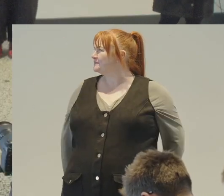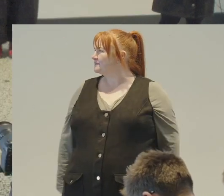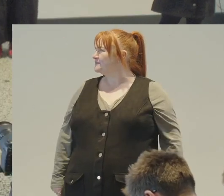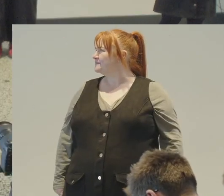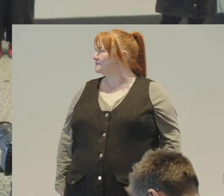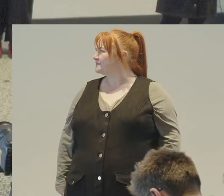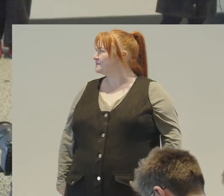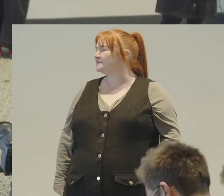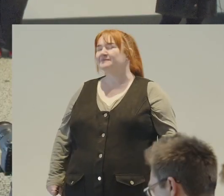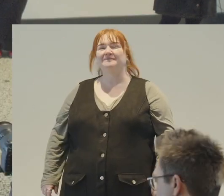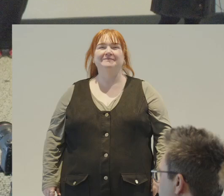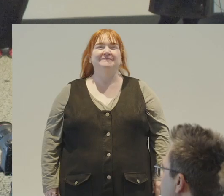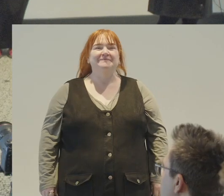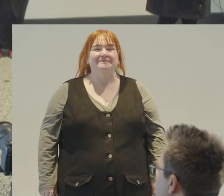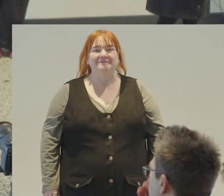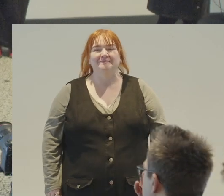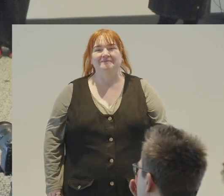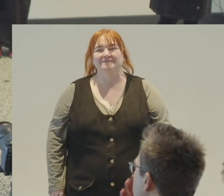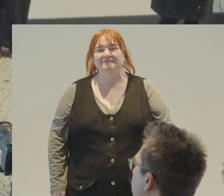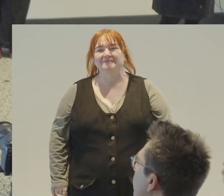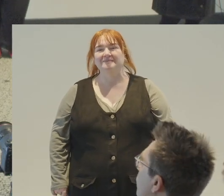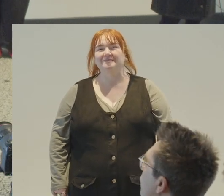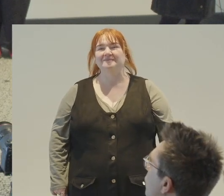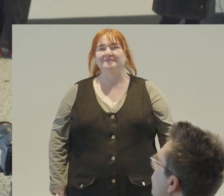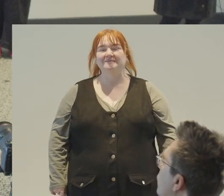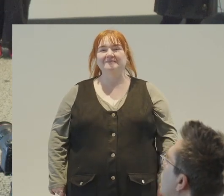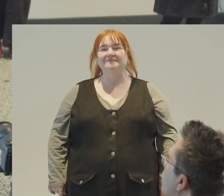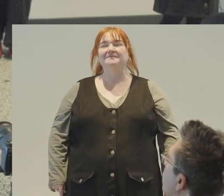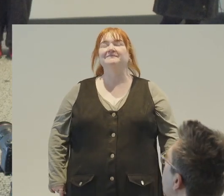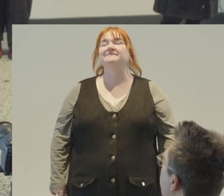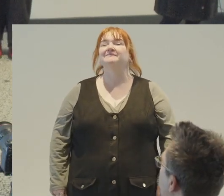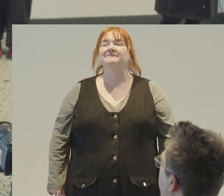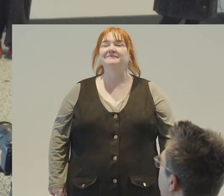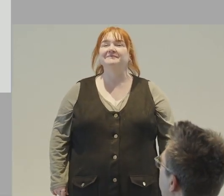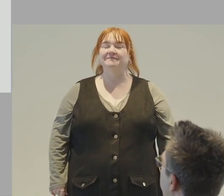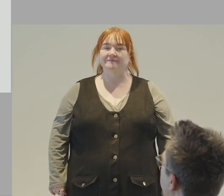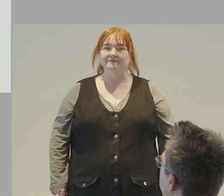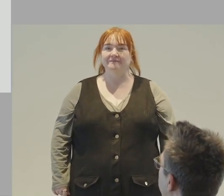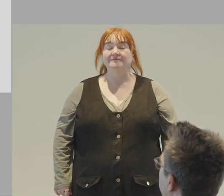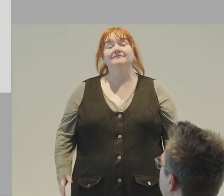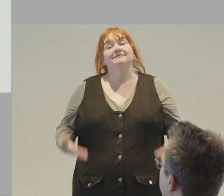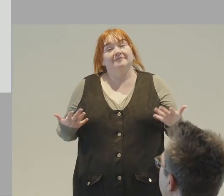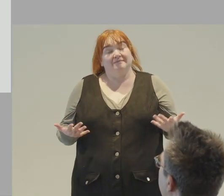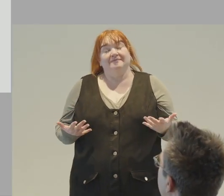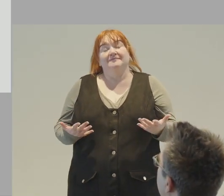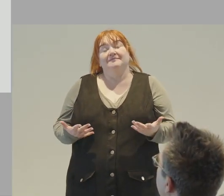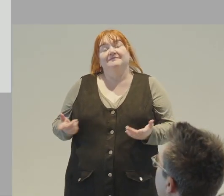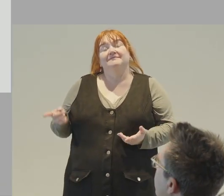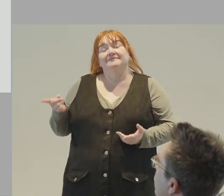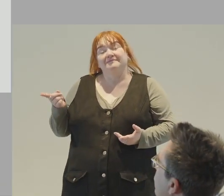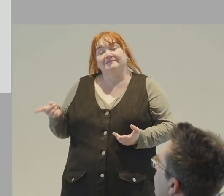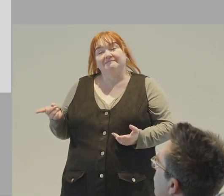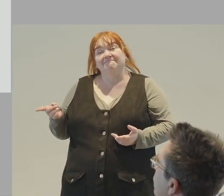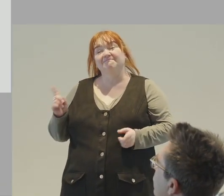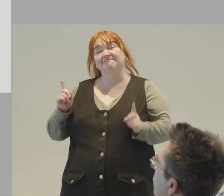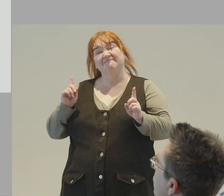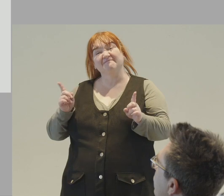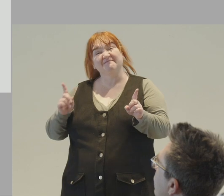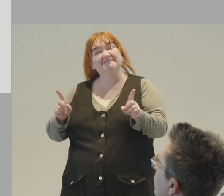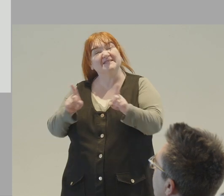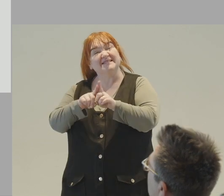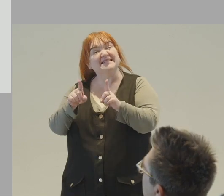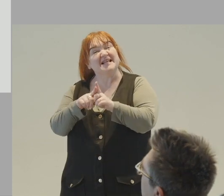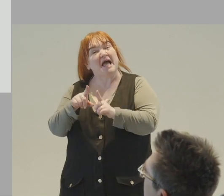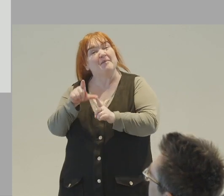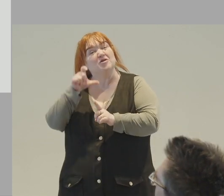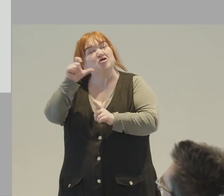Can we have the next slide, please? So, yeah, as Charlene says, it's about being able